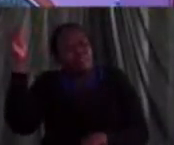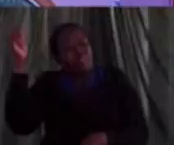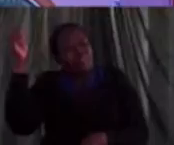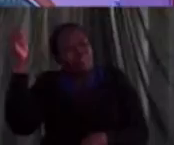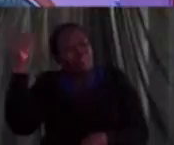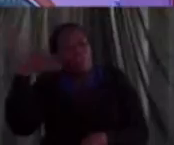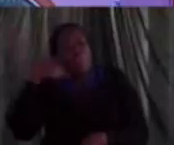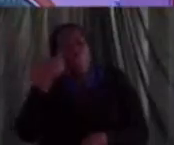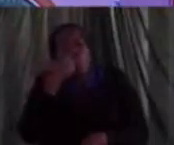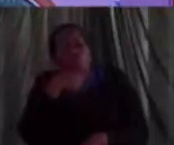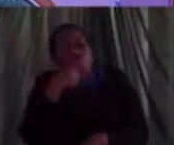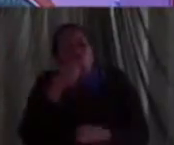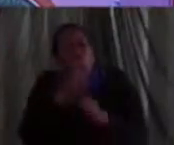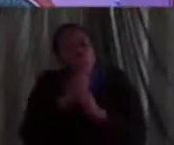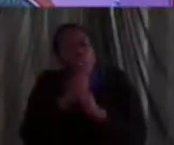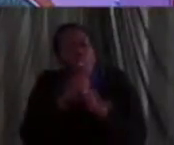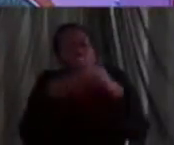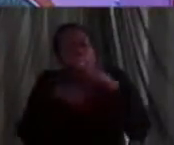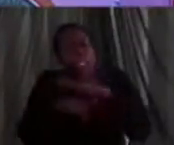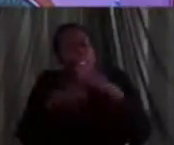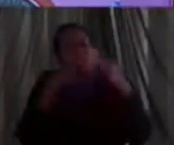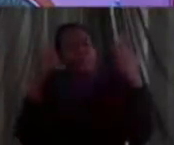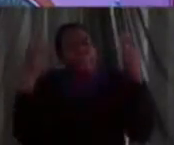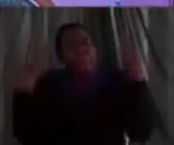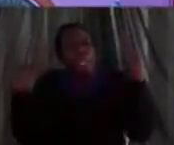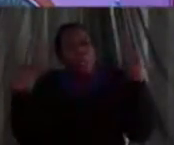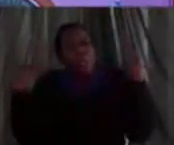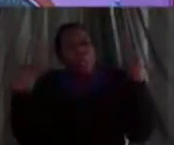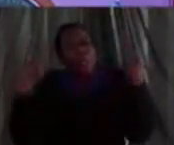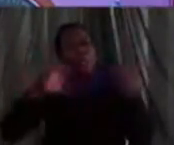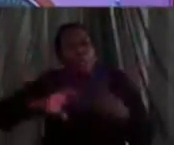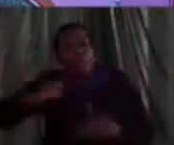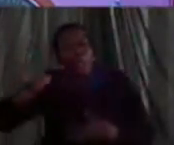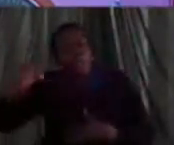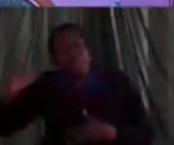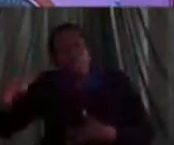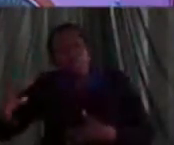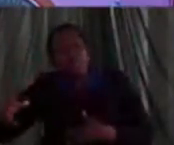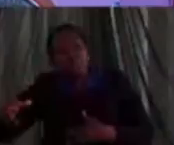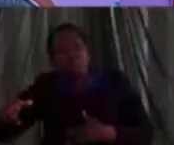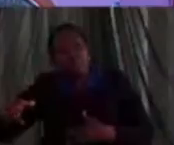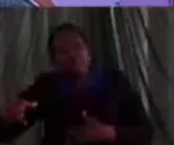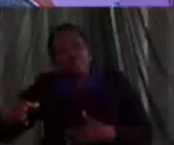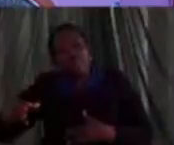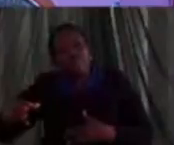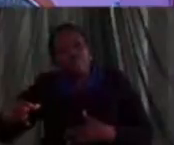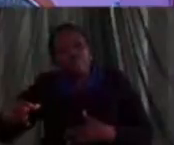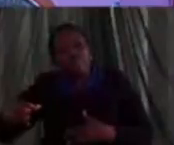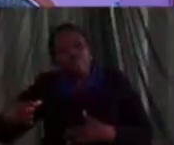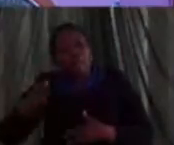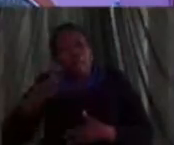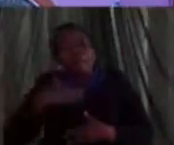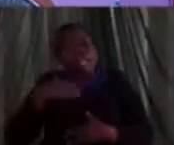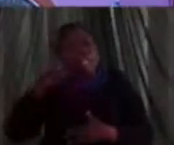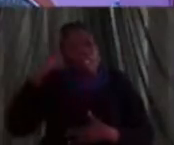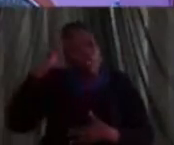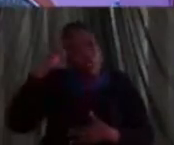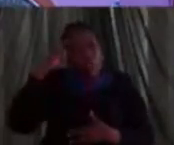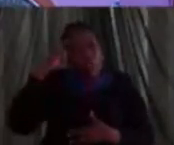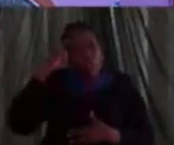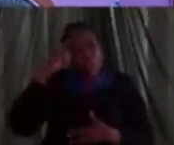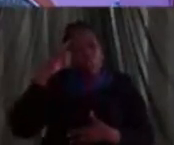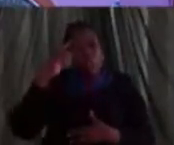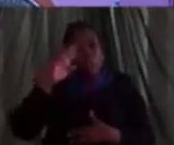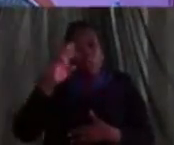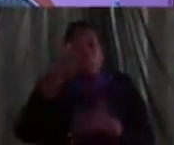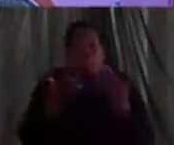works at the Meru County and is also an advocate in Meru. I trusted him because I thought we were in school together. We